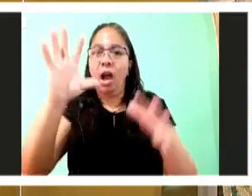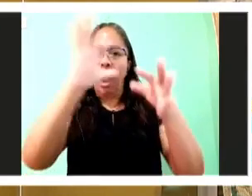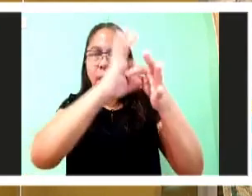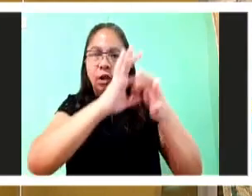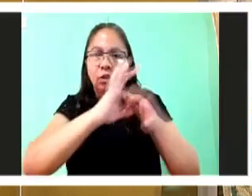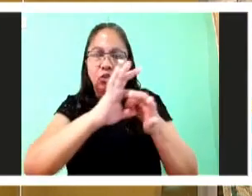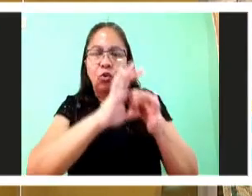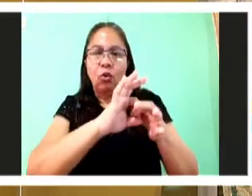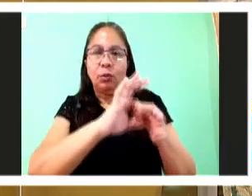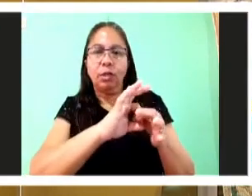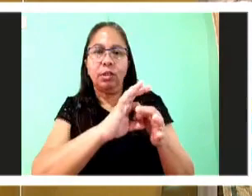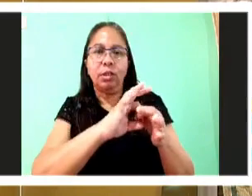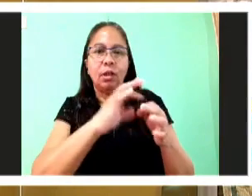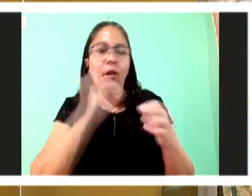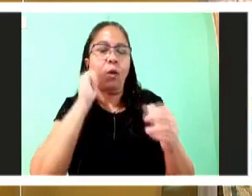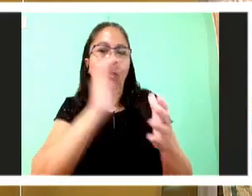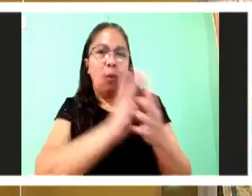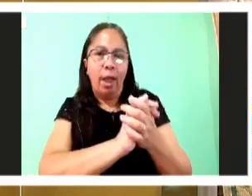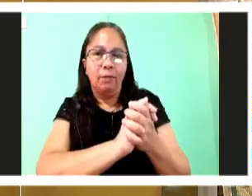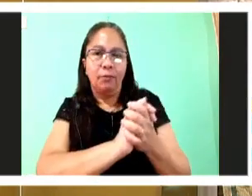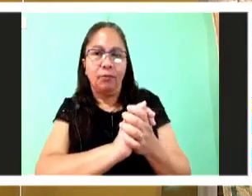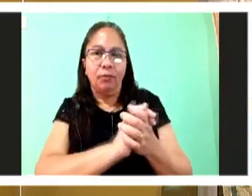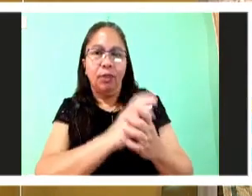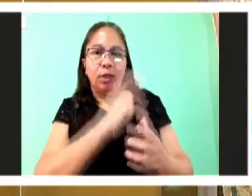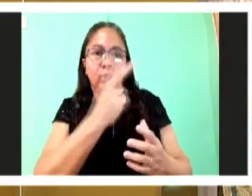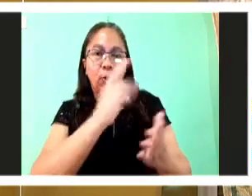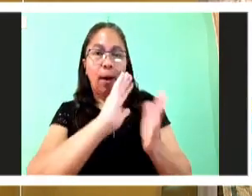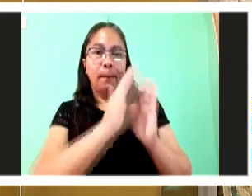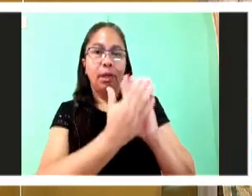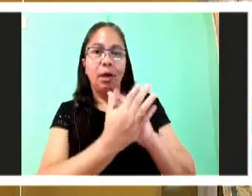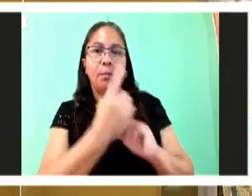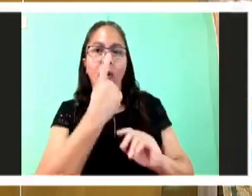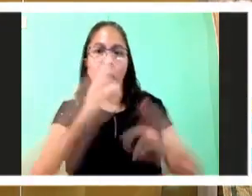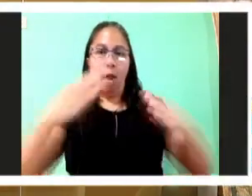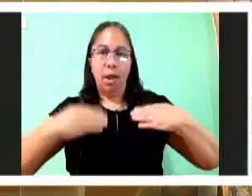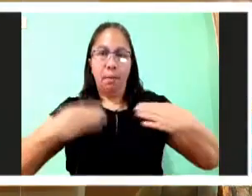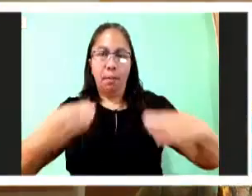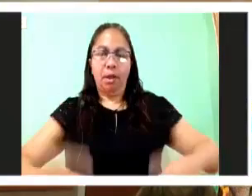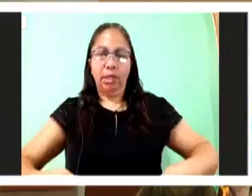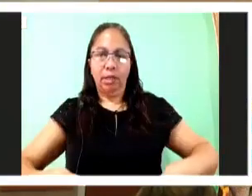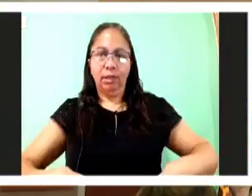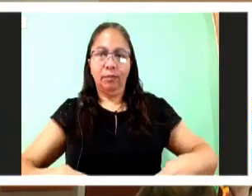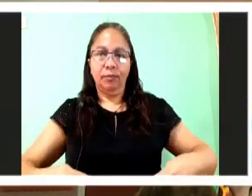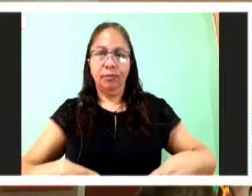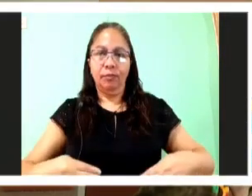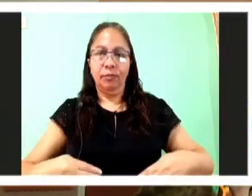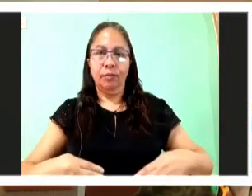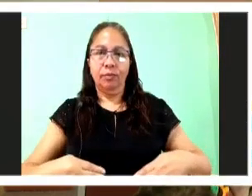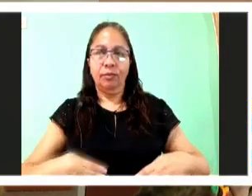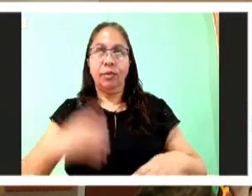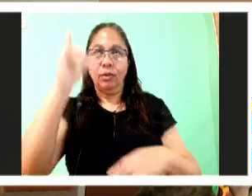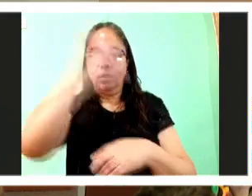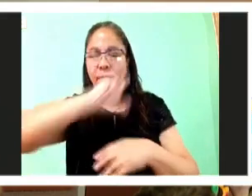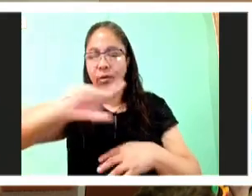himself to his wife, and they become one body." The word of the Lord.